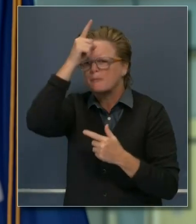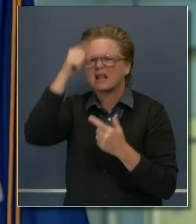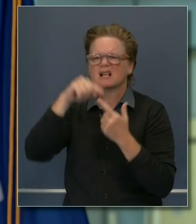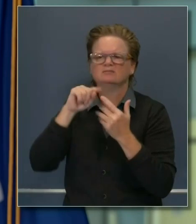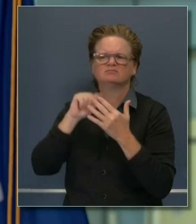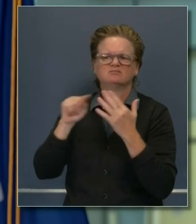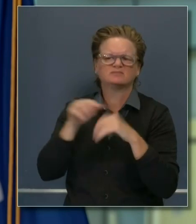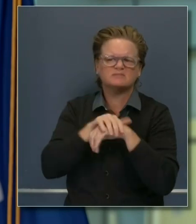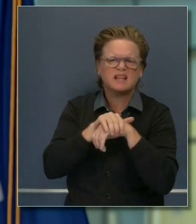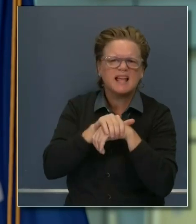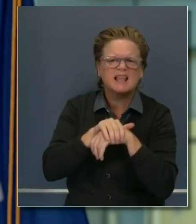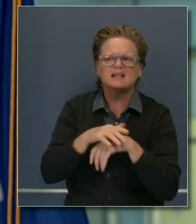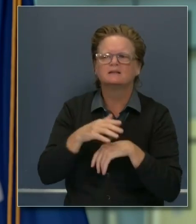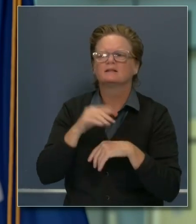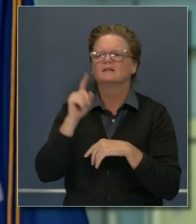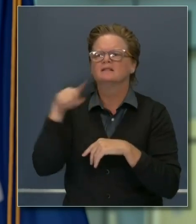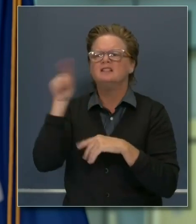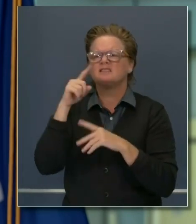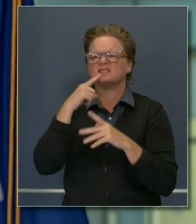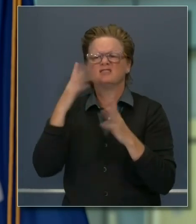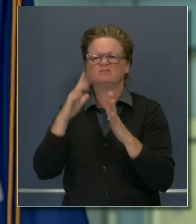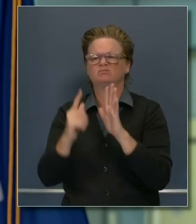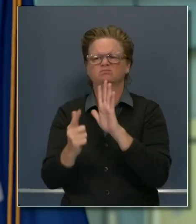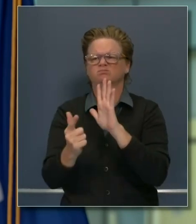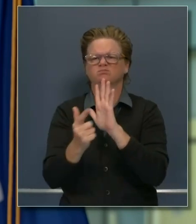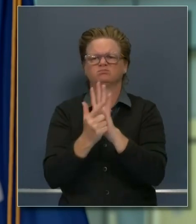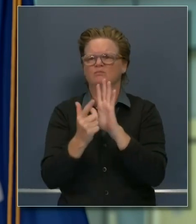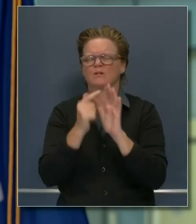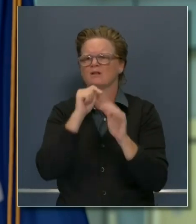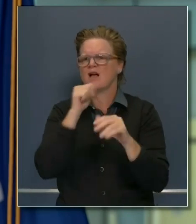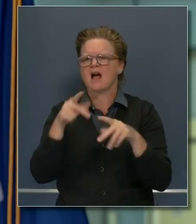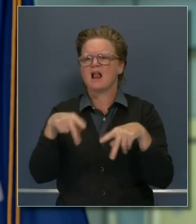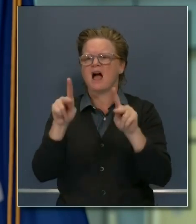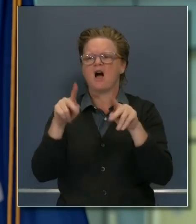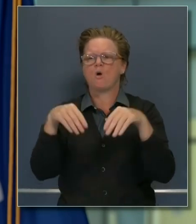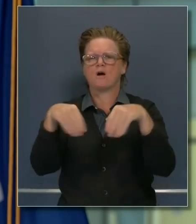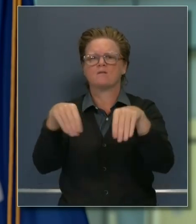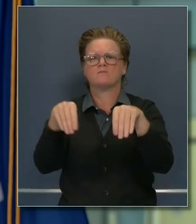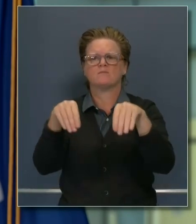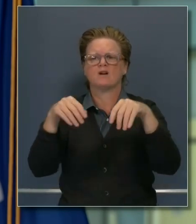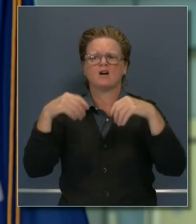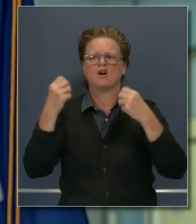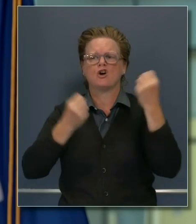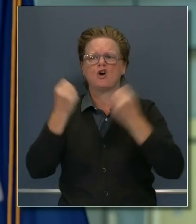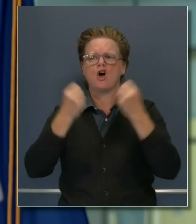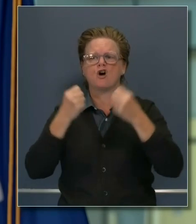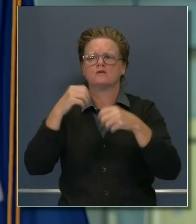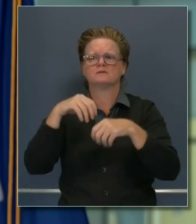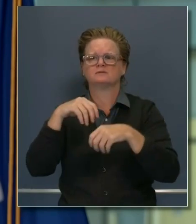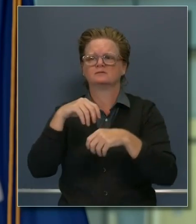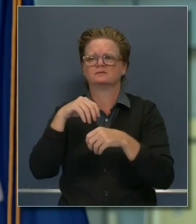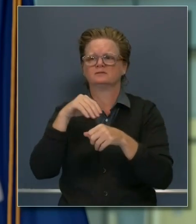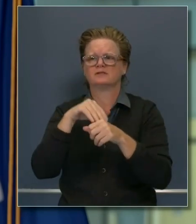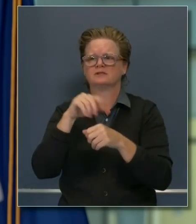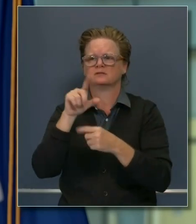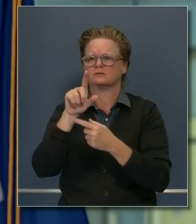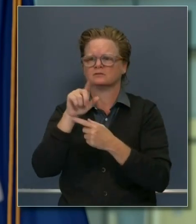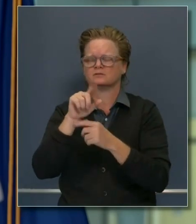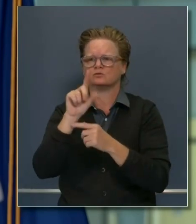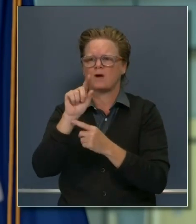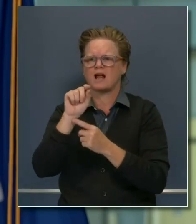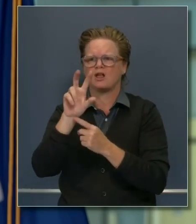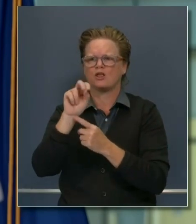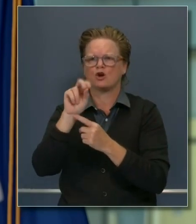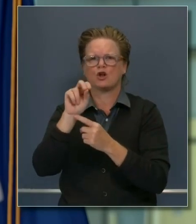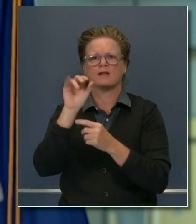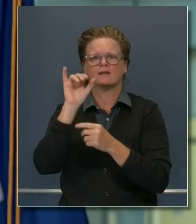the sale of new vehicles with internal combustion engines in 2030. Is that something you'll direct the State Air Resources Board